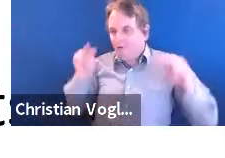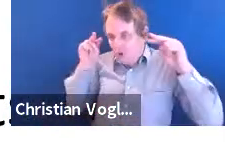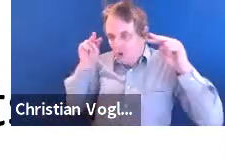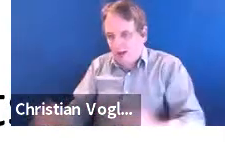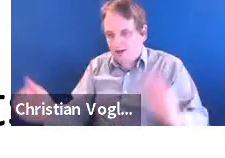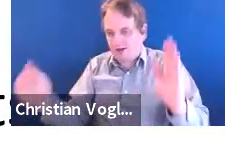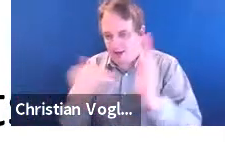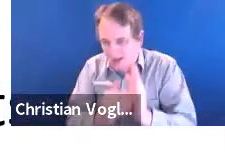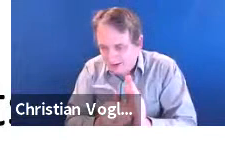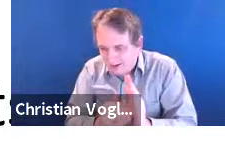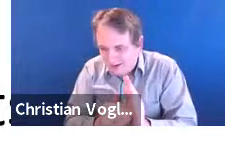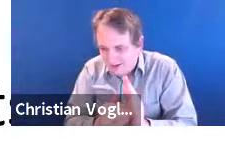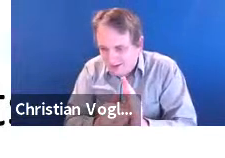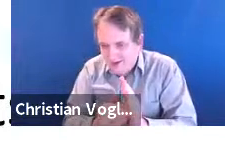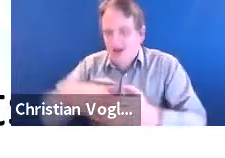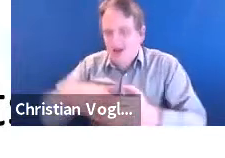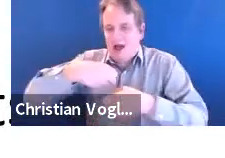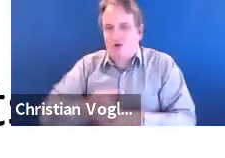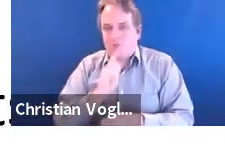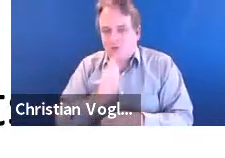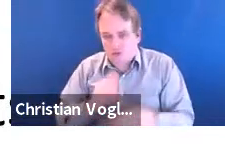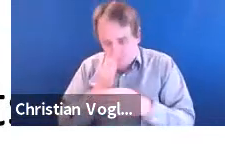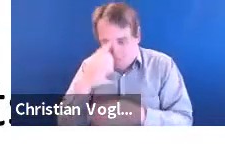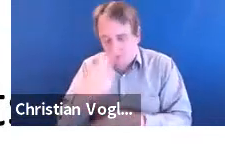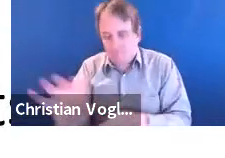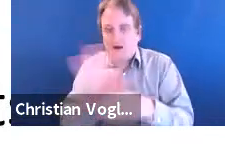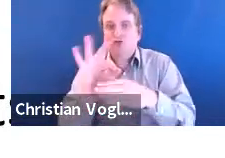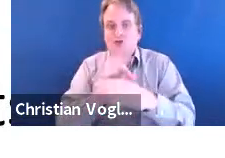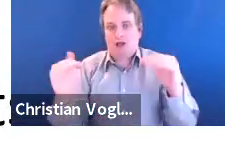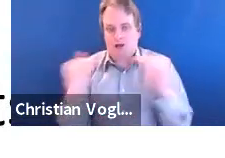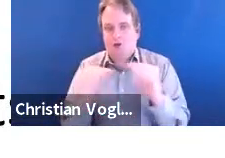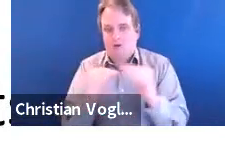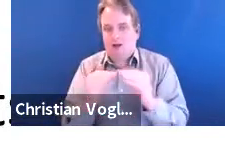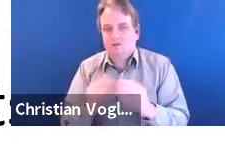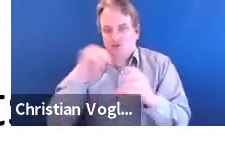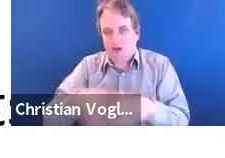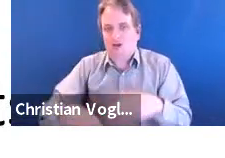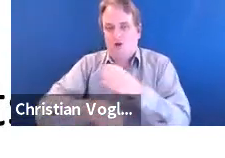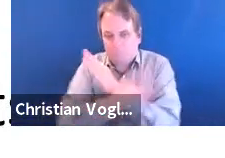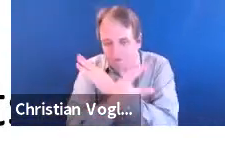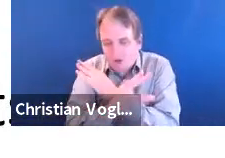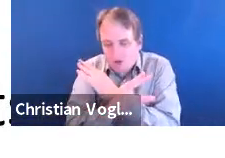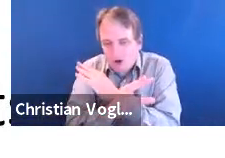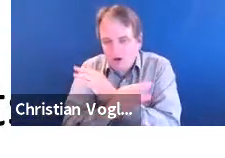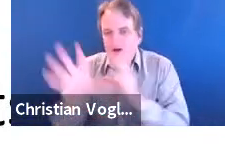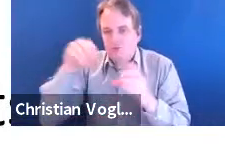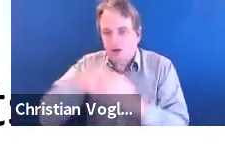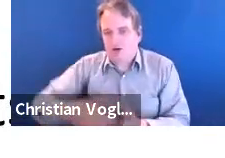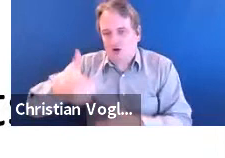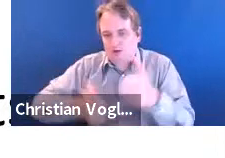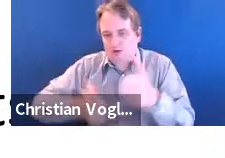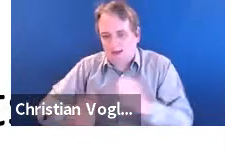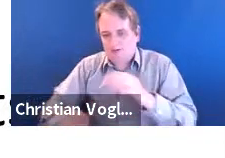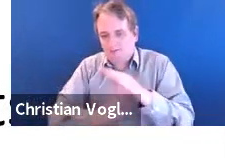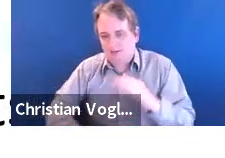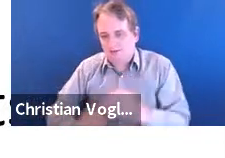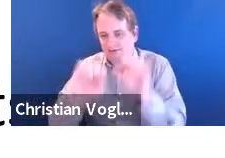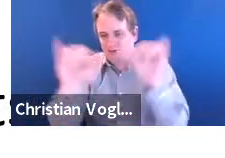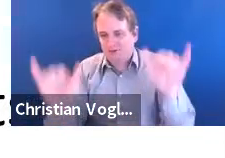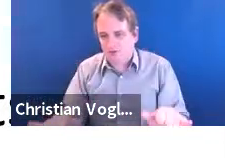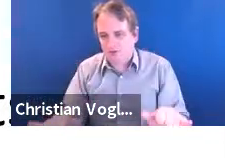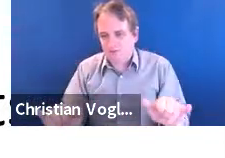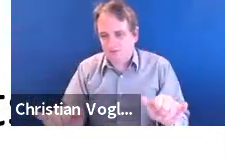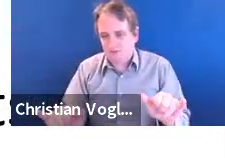options in accessible ways and to reconsider what this looks like to ensure that functional equivalence